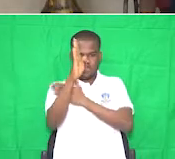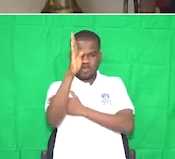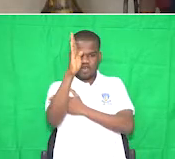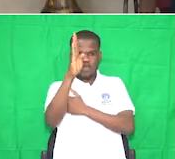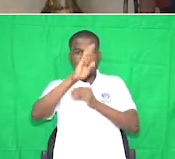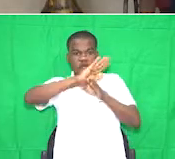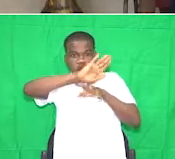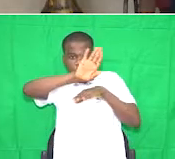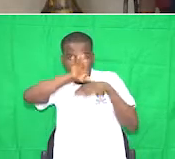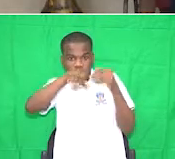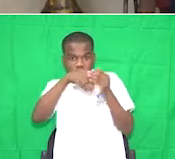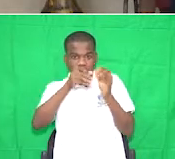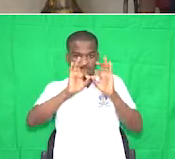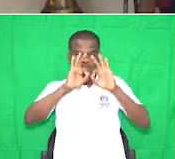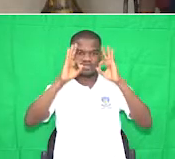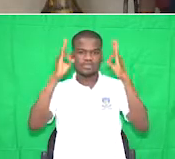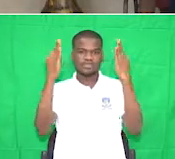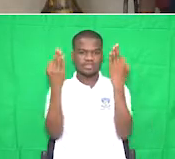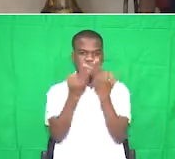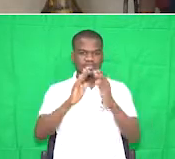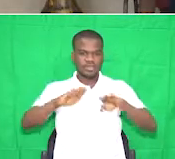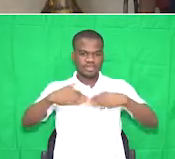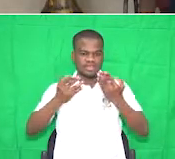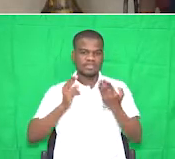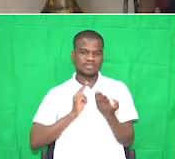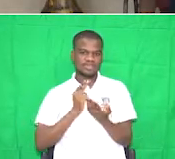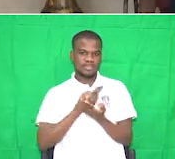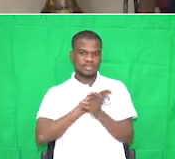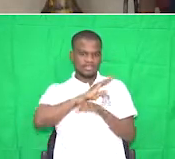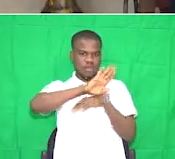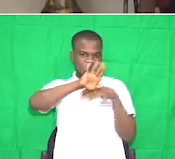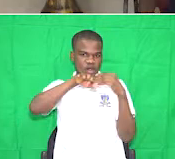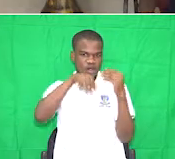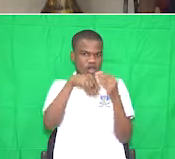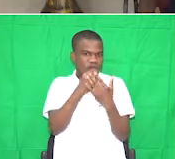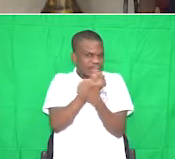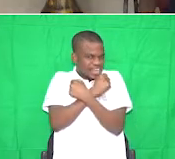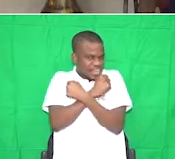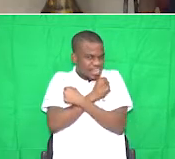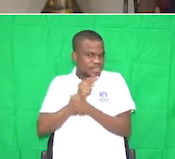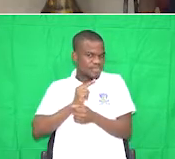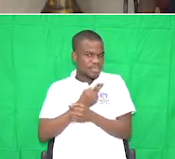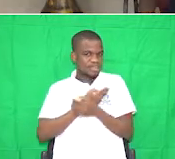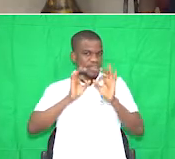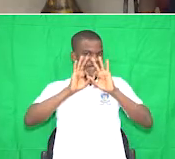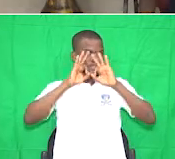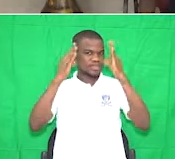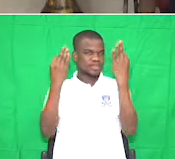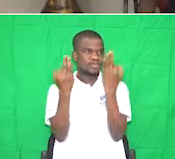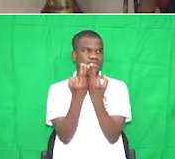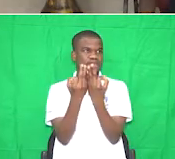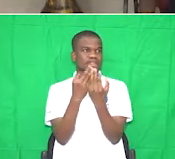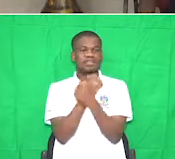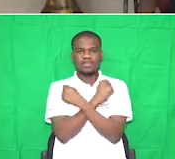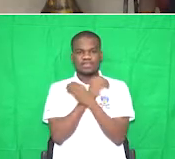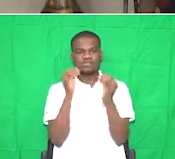us family, for God gave each of us family, for God gave each of us family,